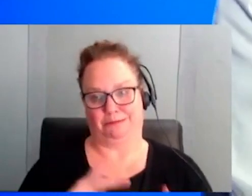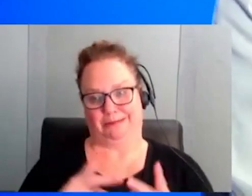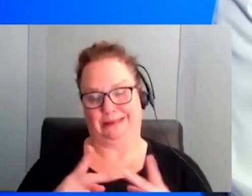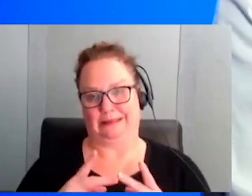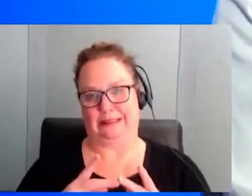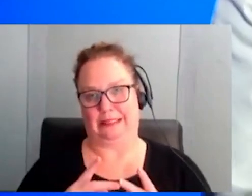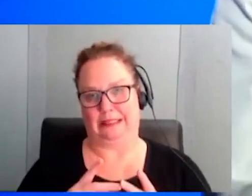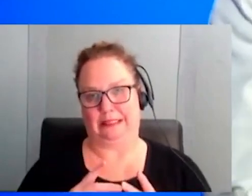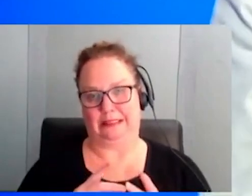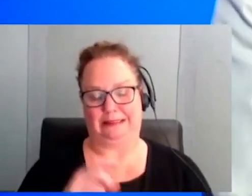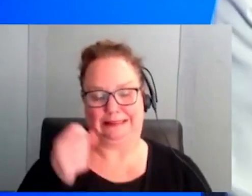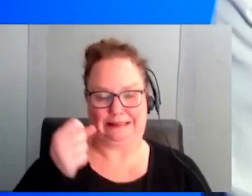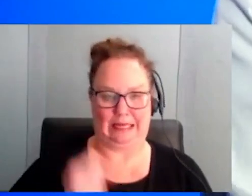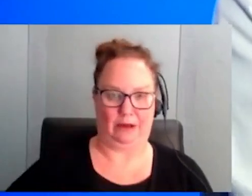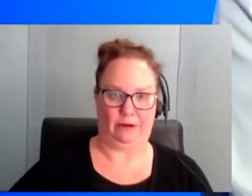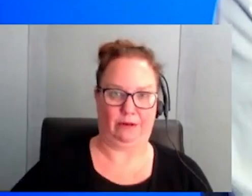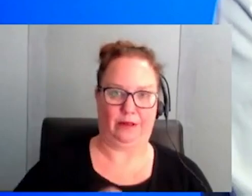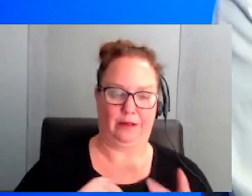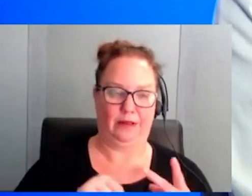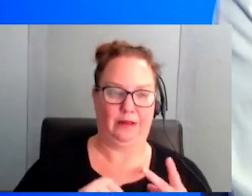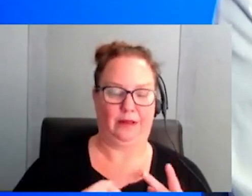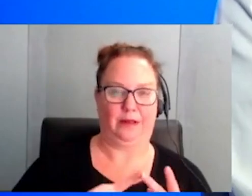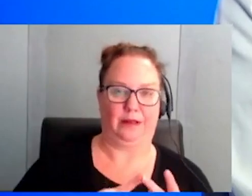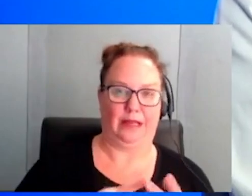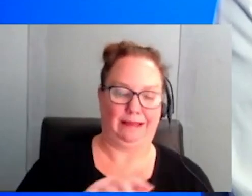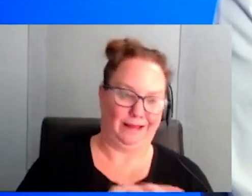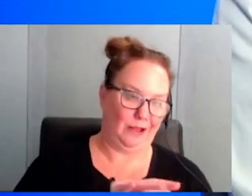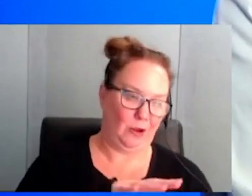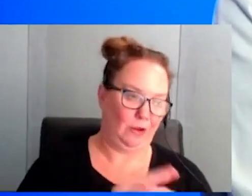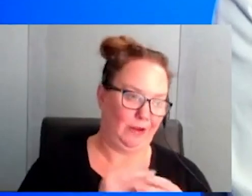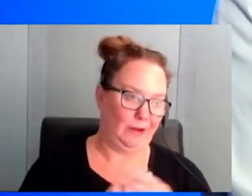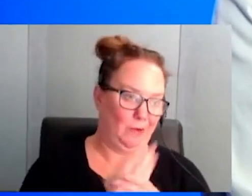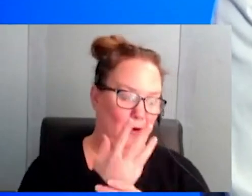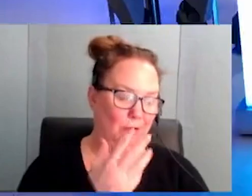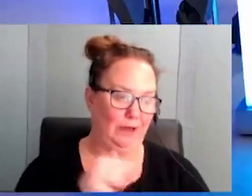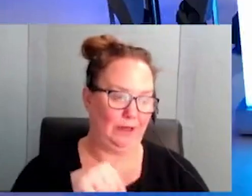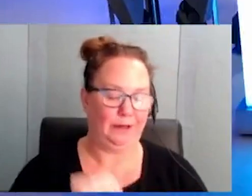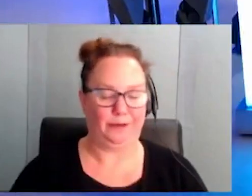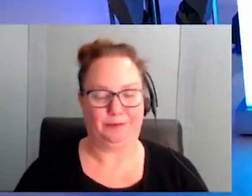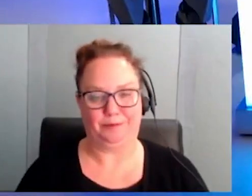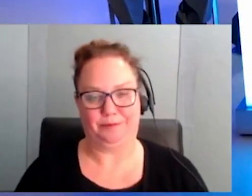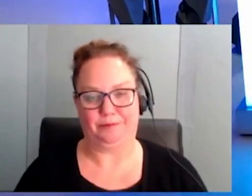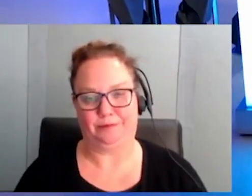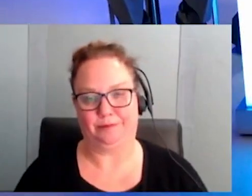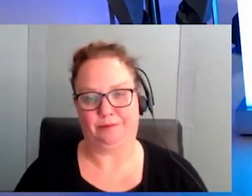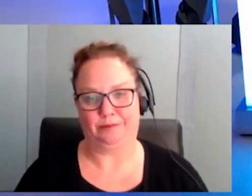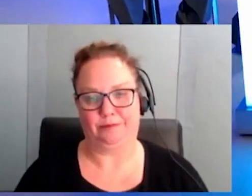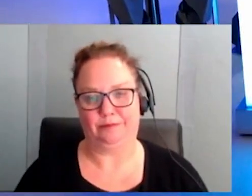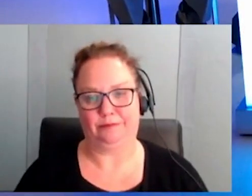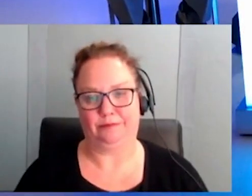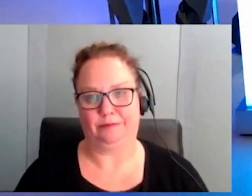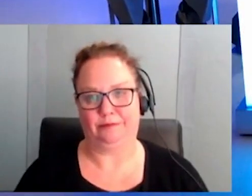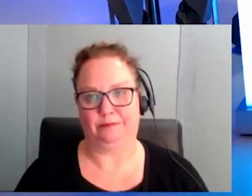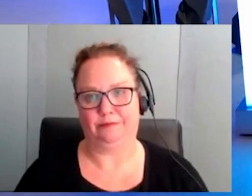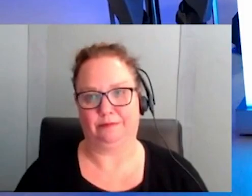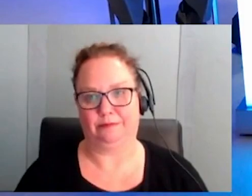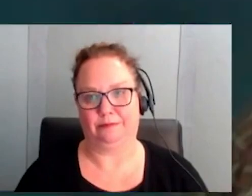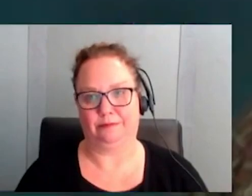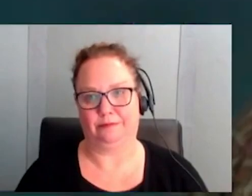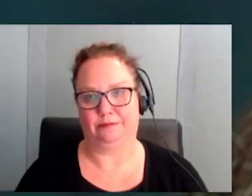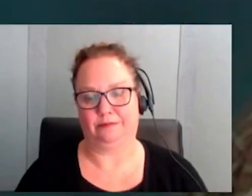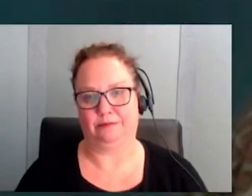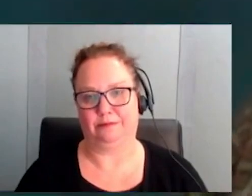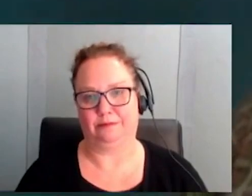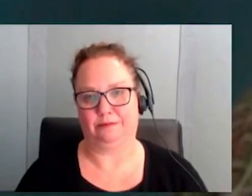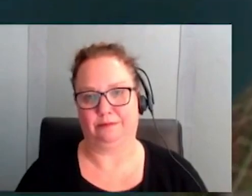down south and then basically locally grown fentanyl, so to speak. So I kind of want to go over. Yeah, go please.